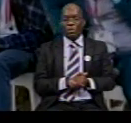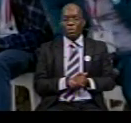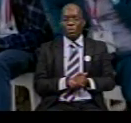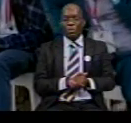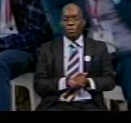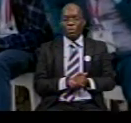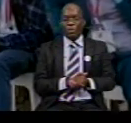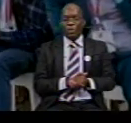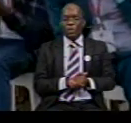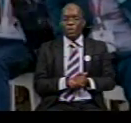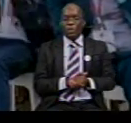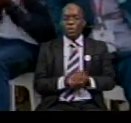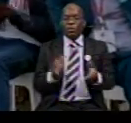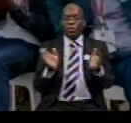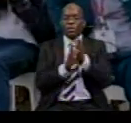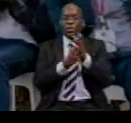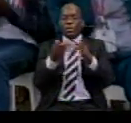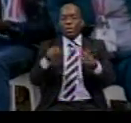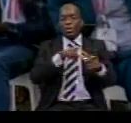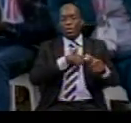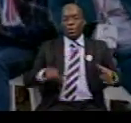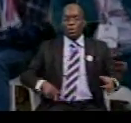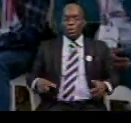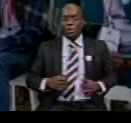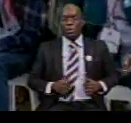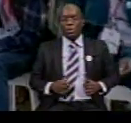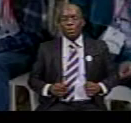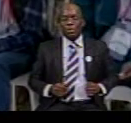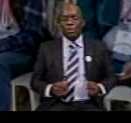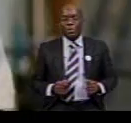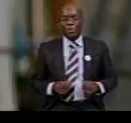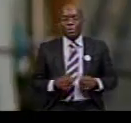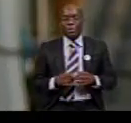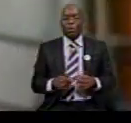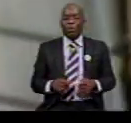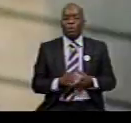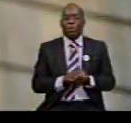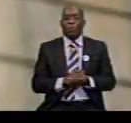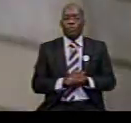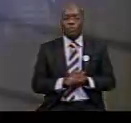Praise the Lord. Our mommy testified